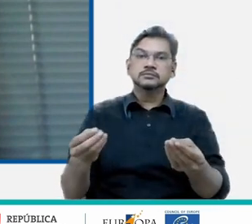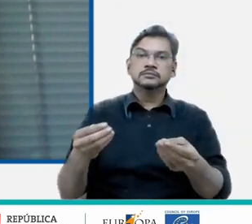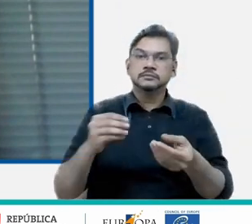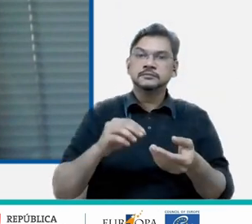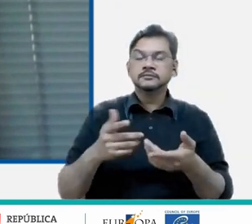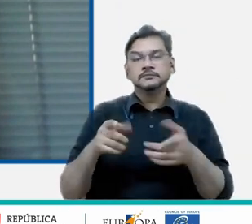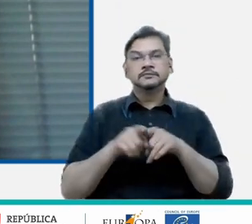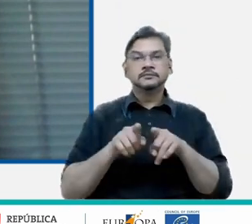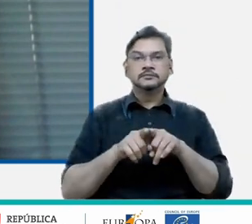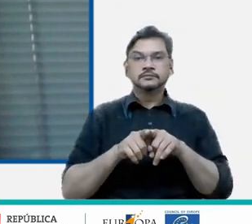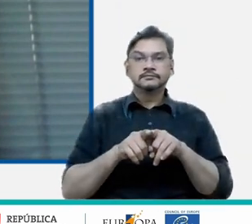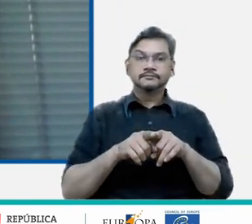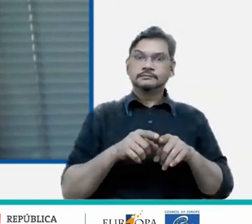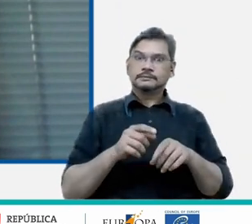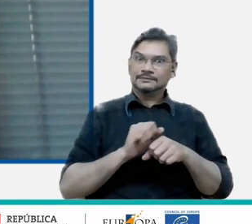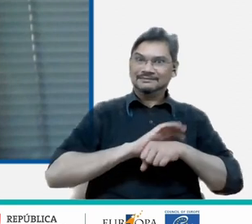when the impact hit.